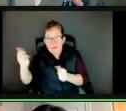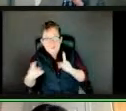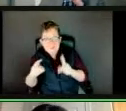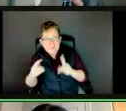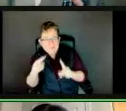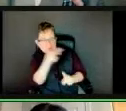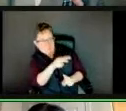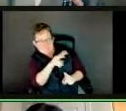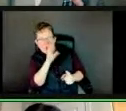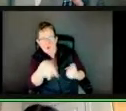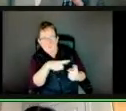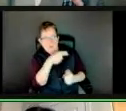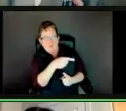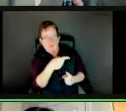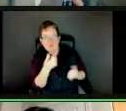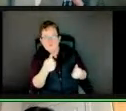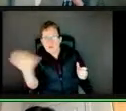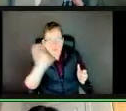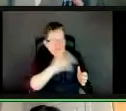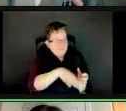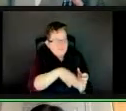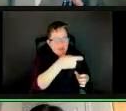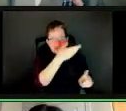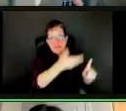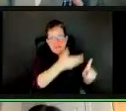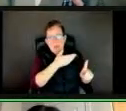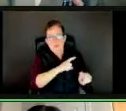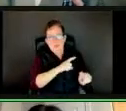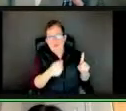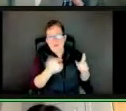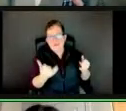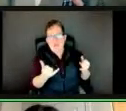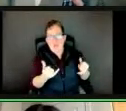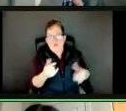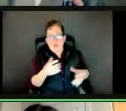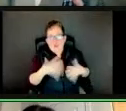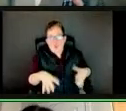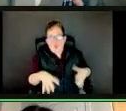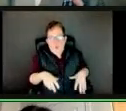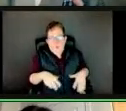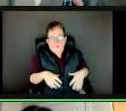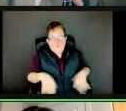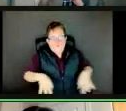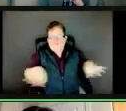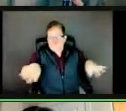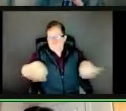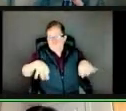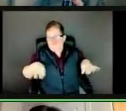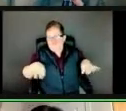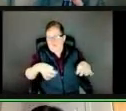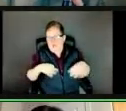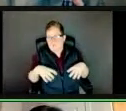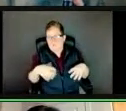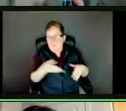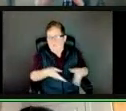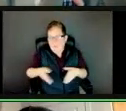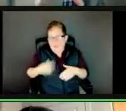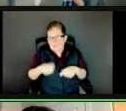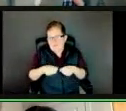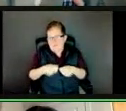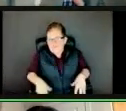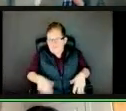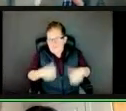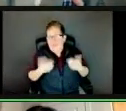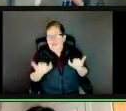they're trying to find him now, but his pants are so loose where it's pretty much falling off of him. And like he walks around showing off